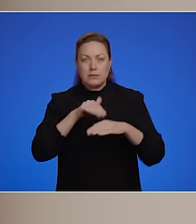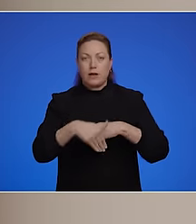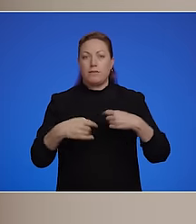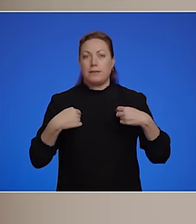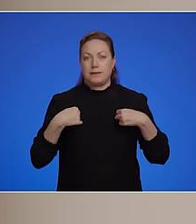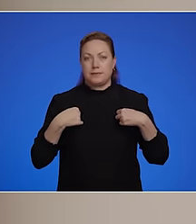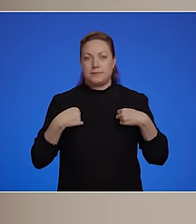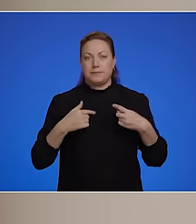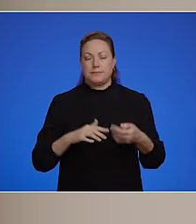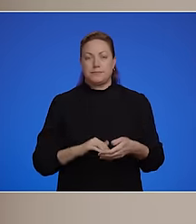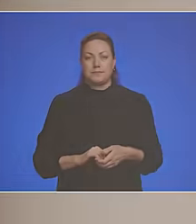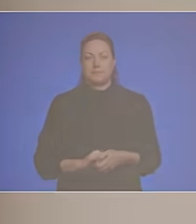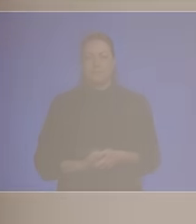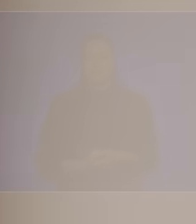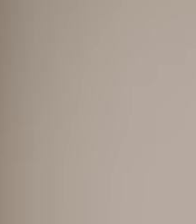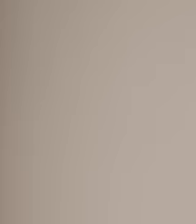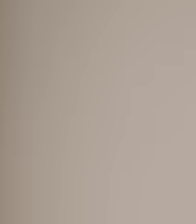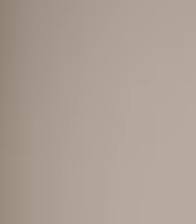in memory of me."